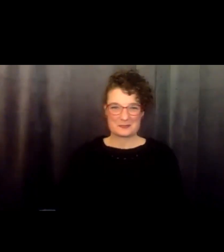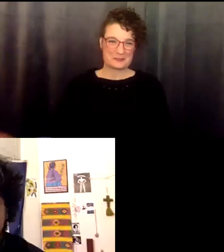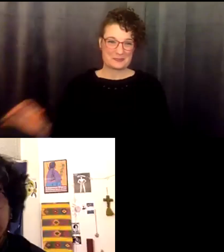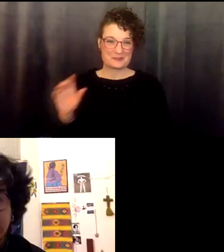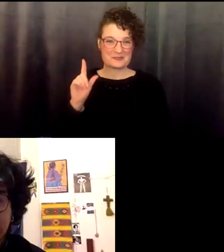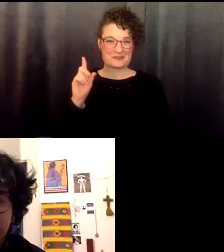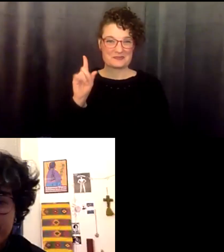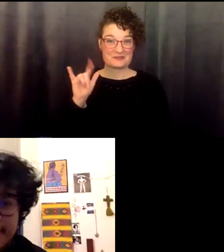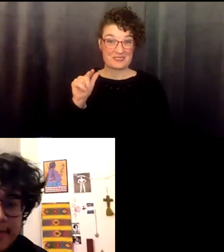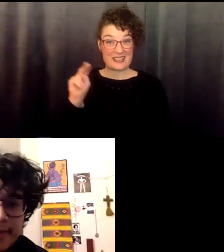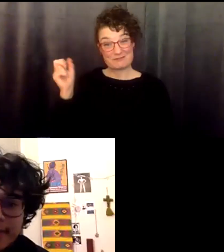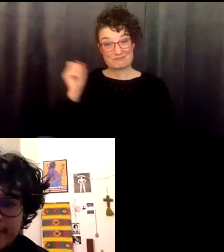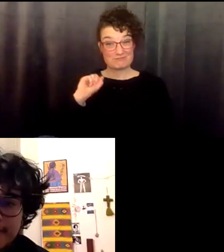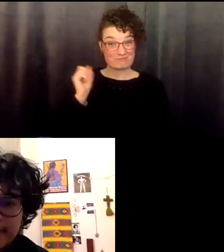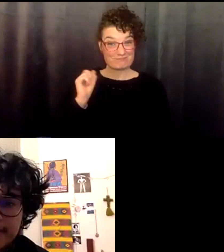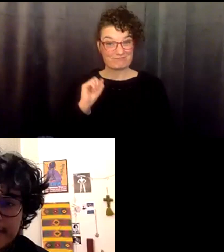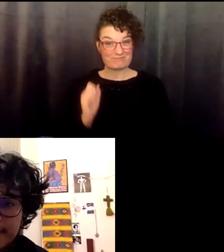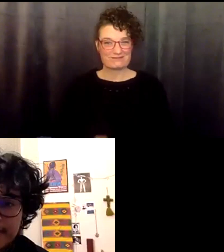Yes, definitely. Yeah.